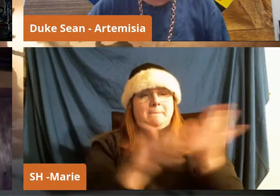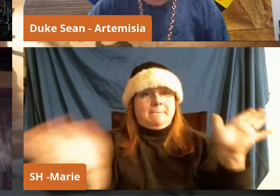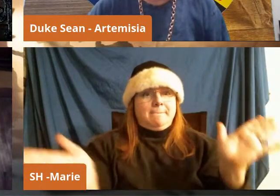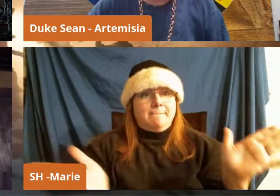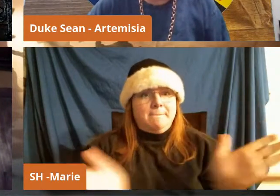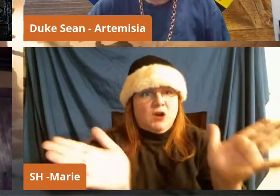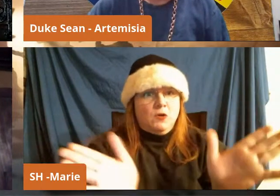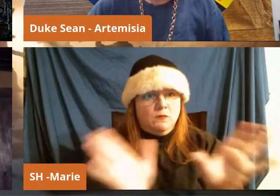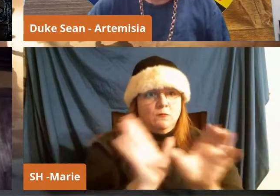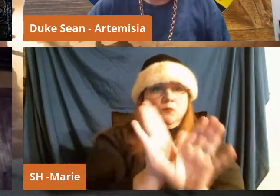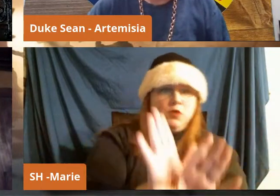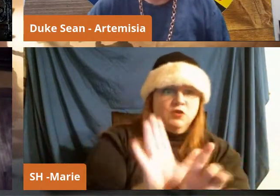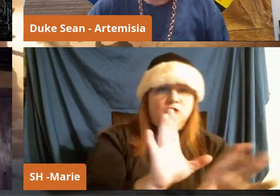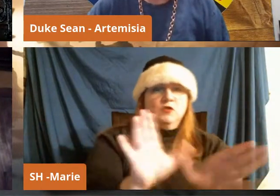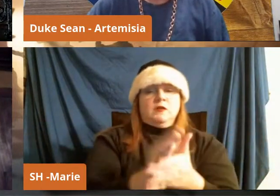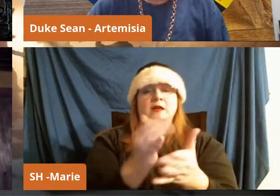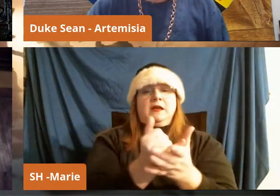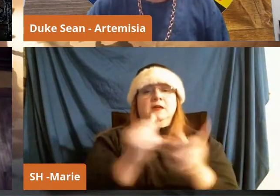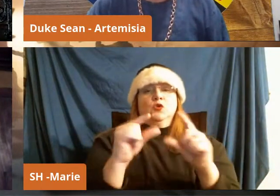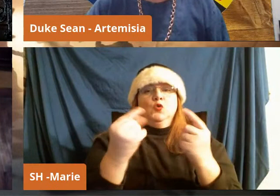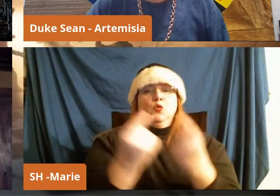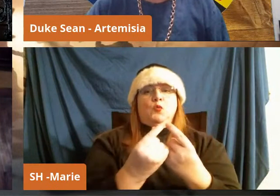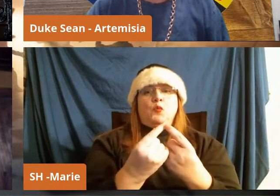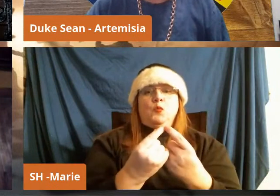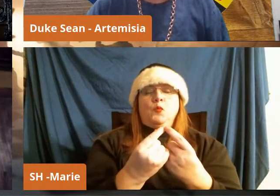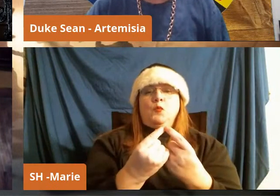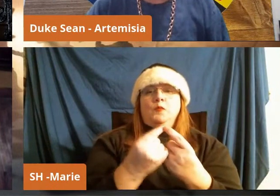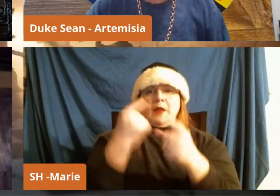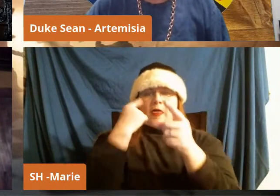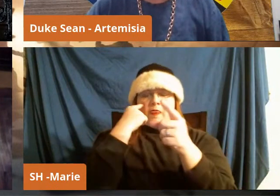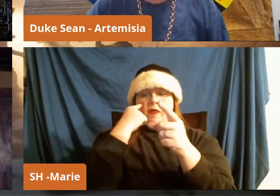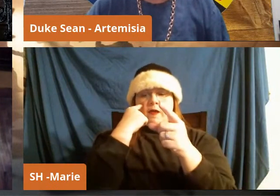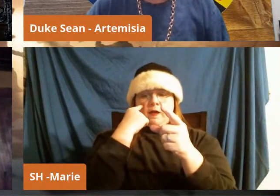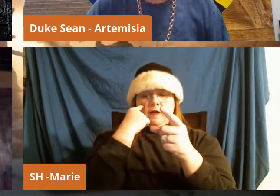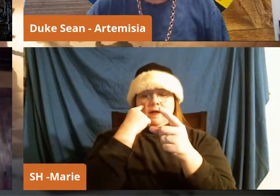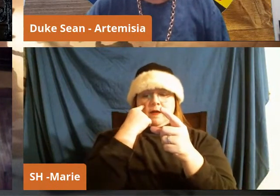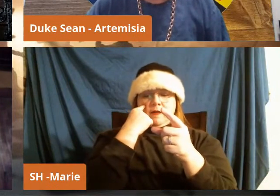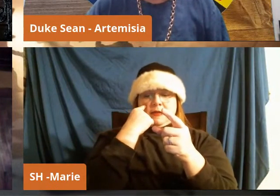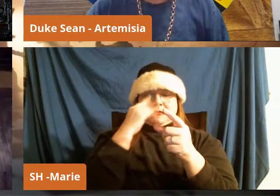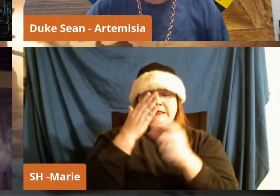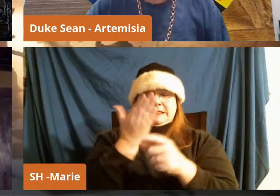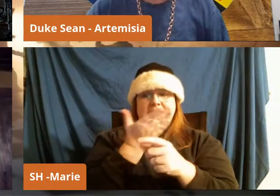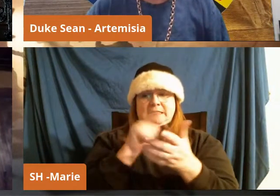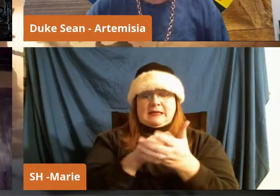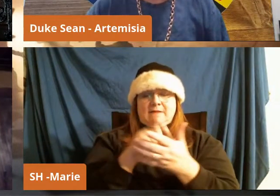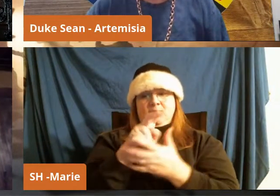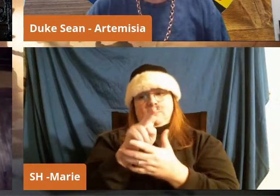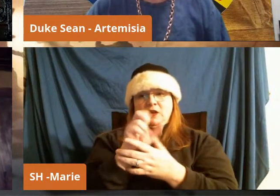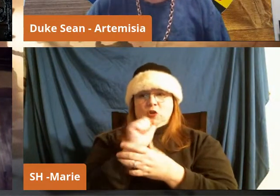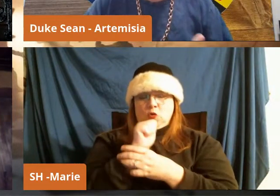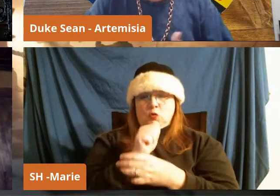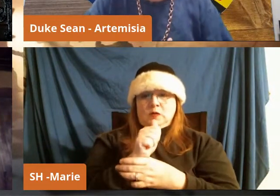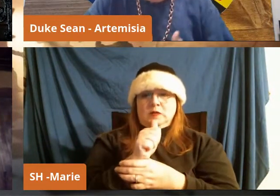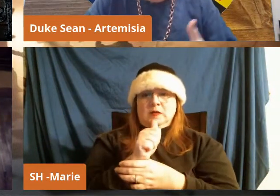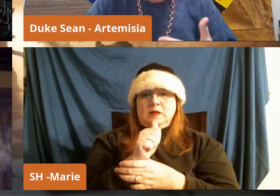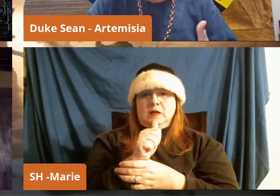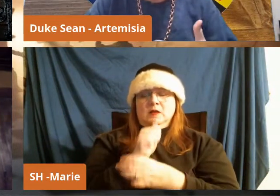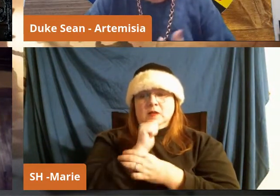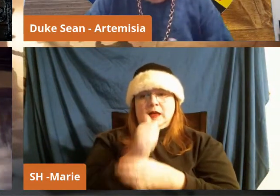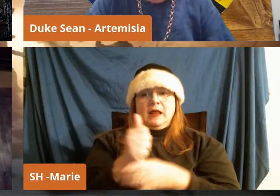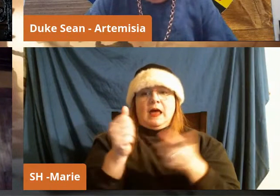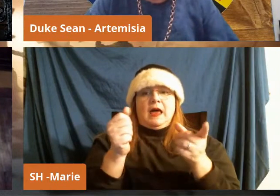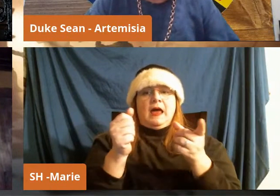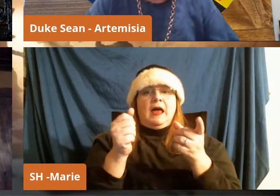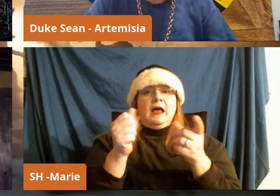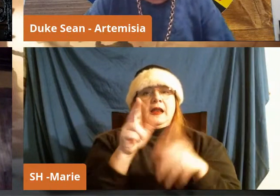things as a unit. So. Right, and I think since that venue is no longer kind